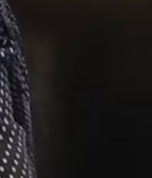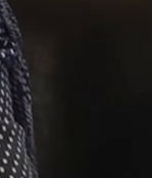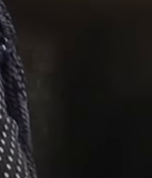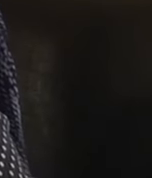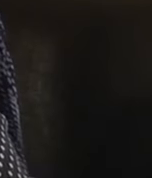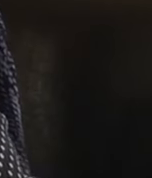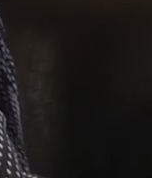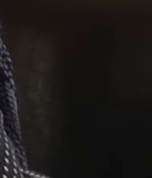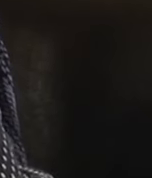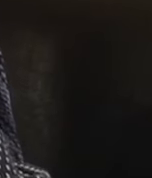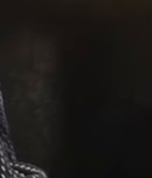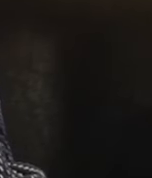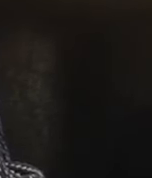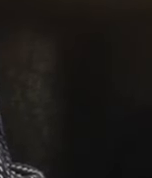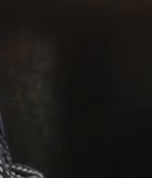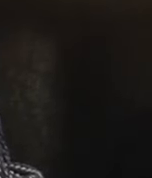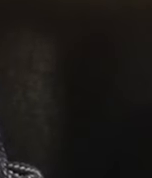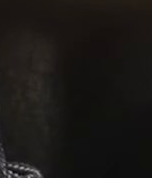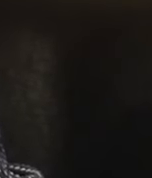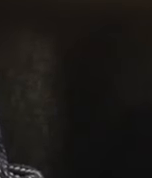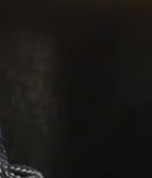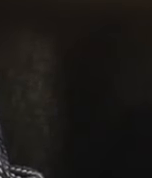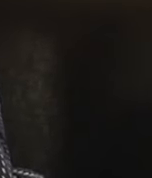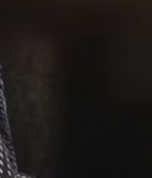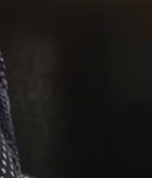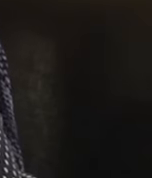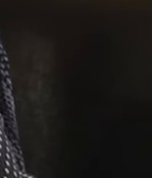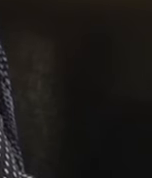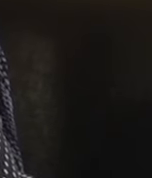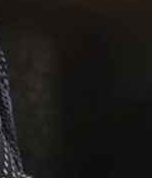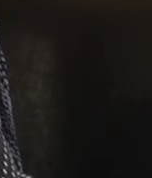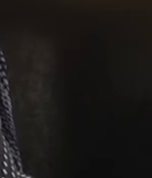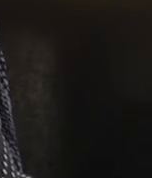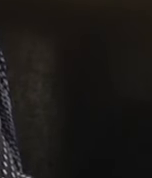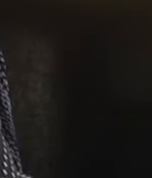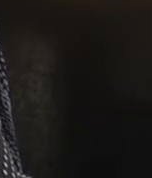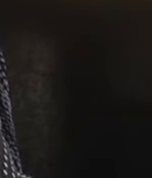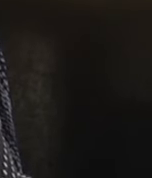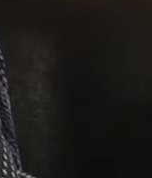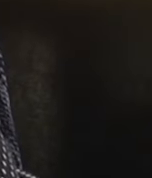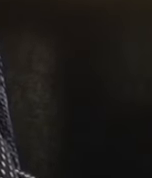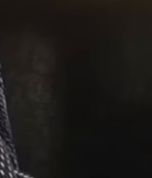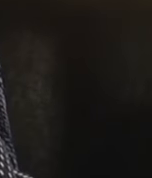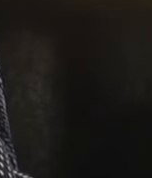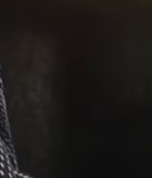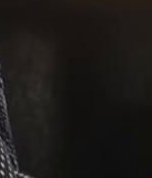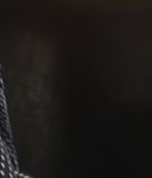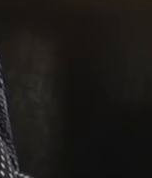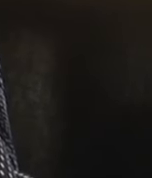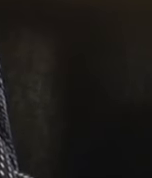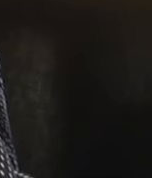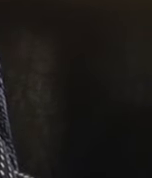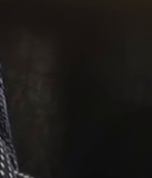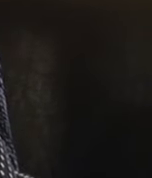very happy to see, and for civil society of Paraguay. We are